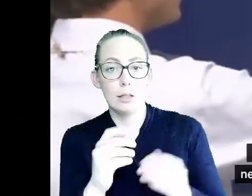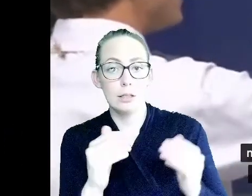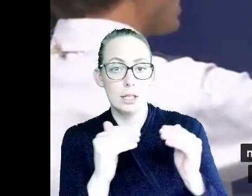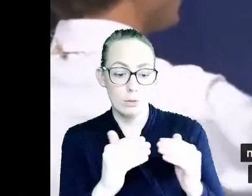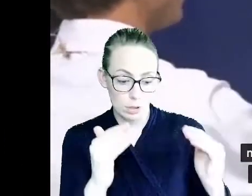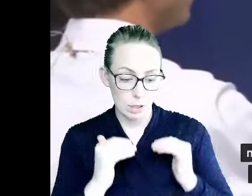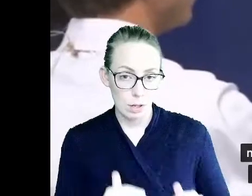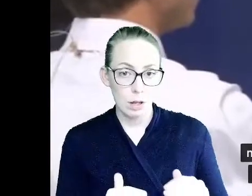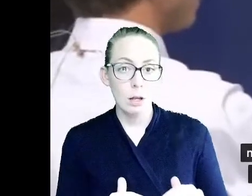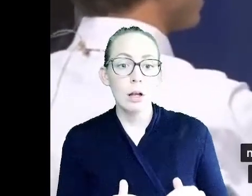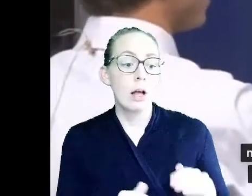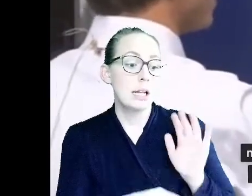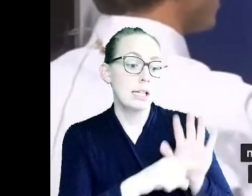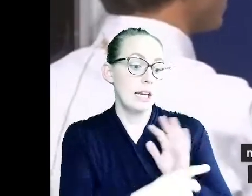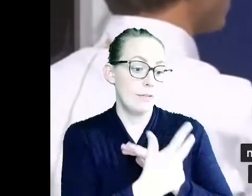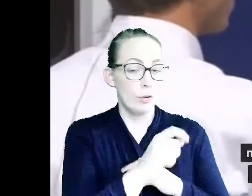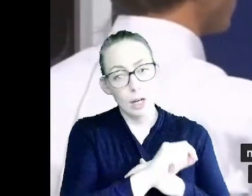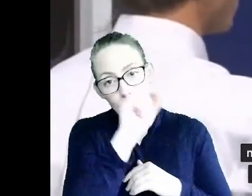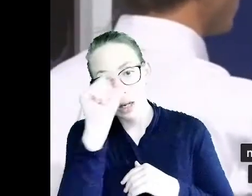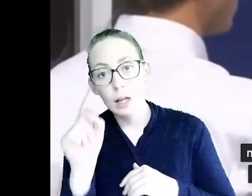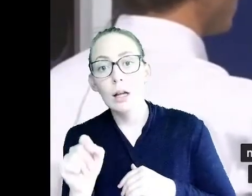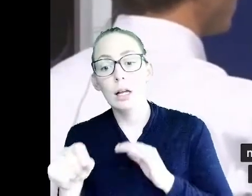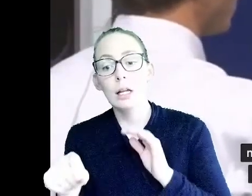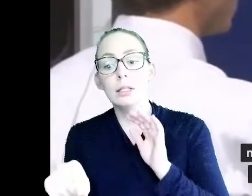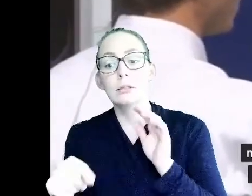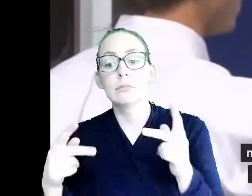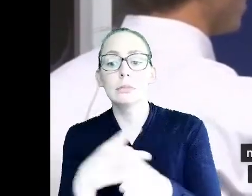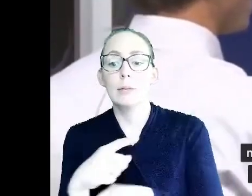-3 times -2 is +6.